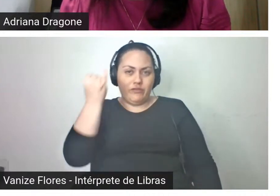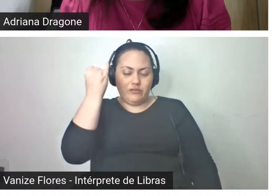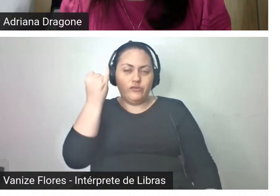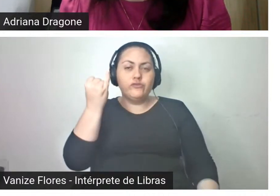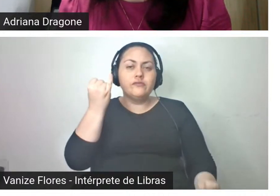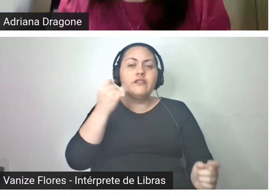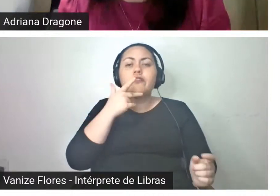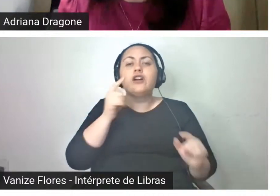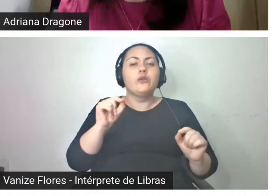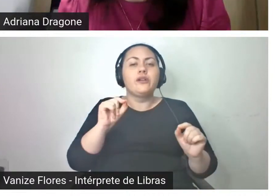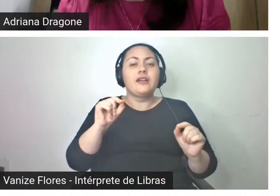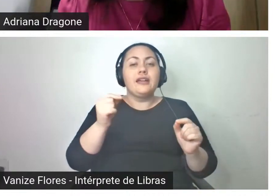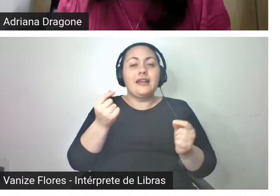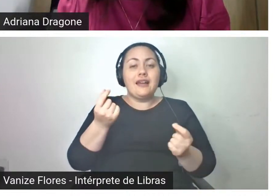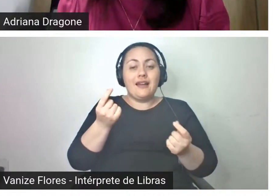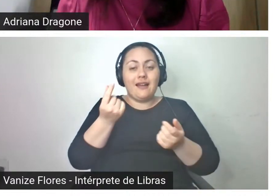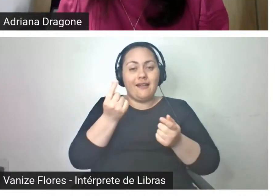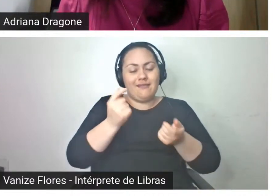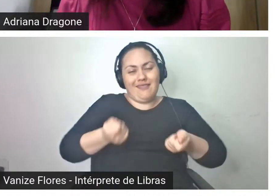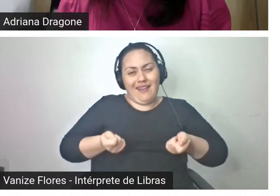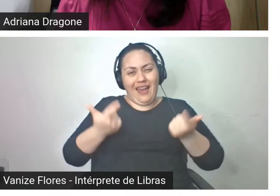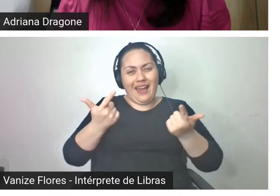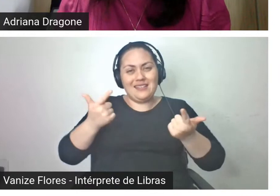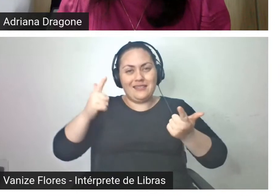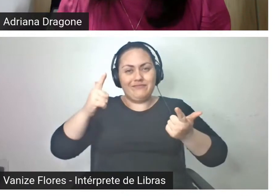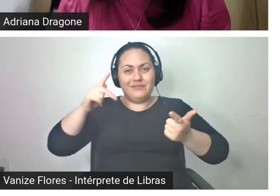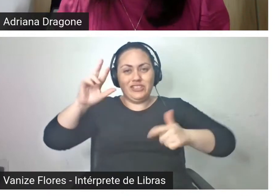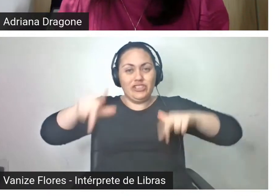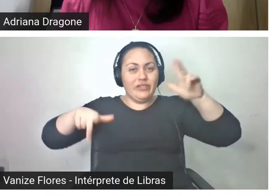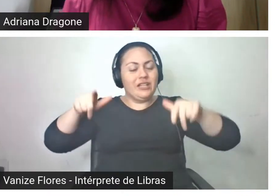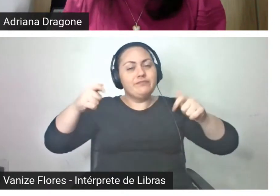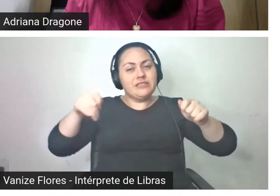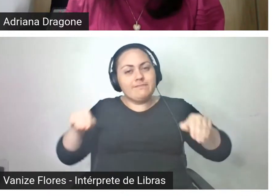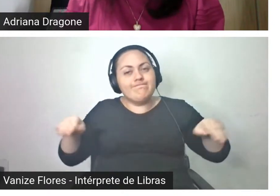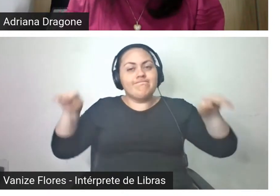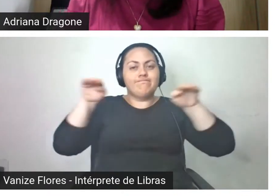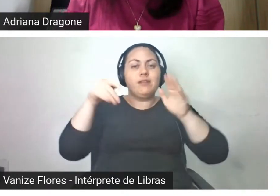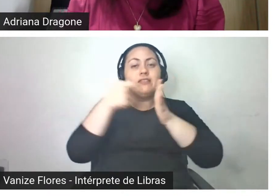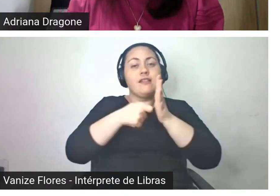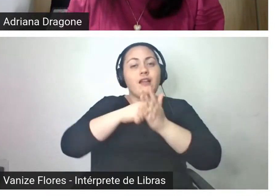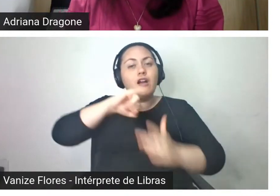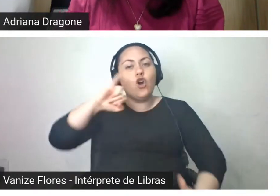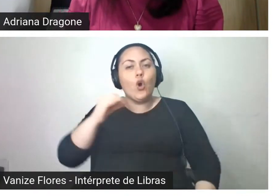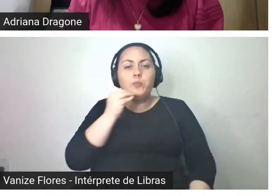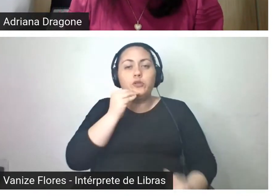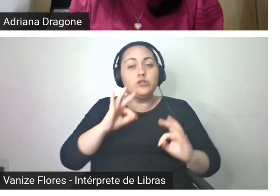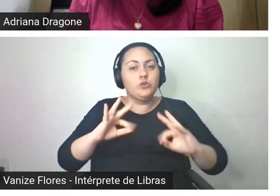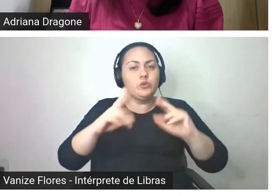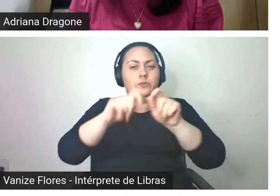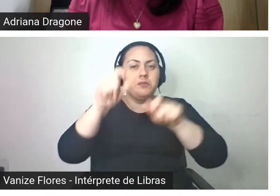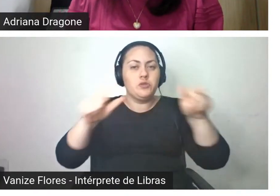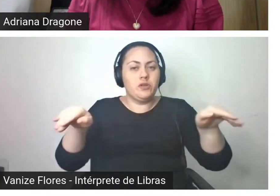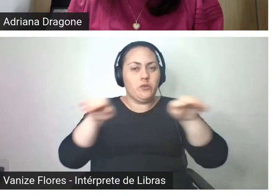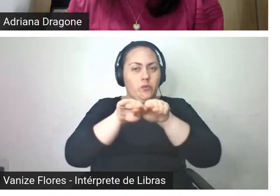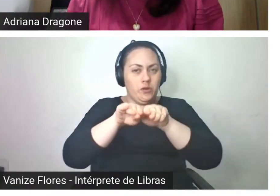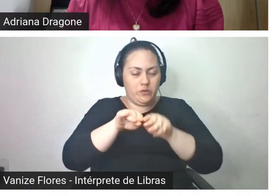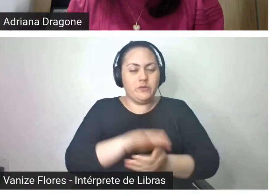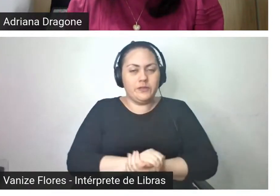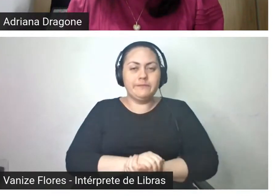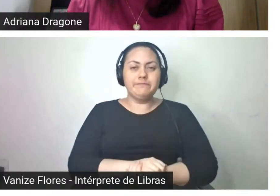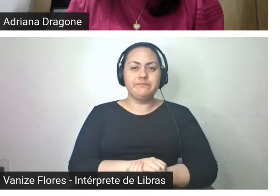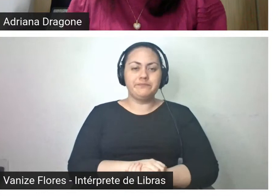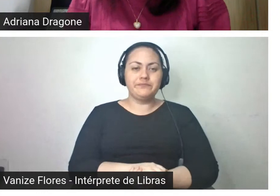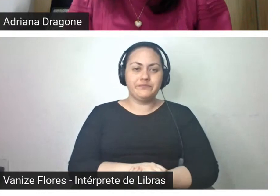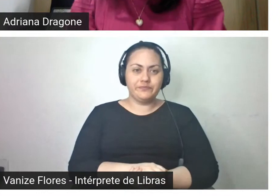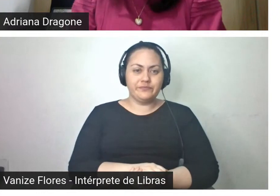tenham oportunidade. She says that there are many comments about the